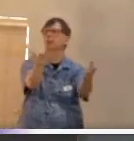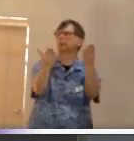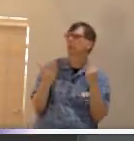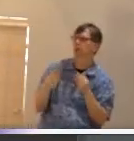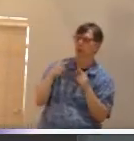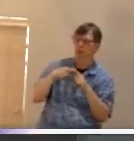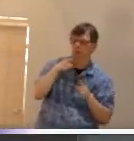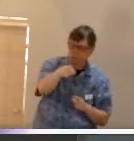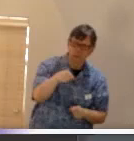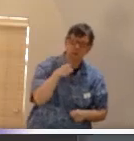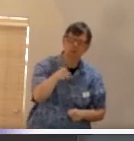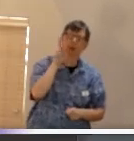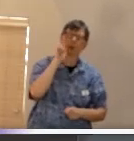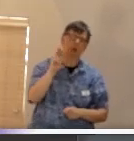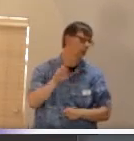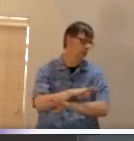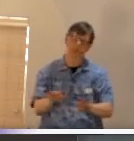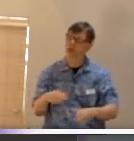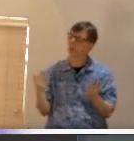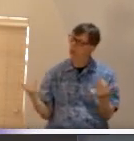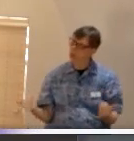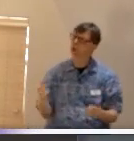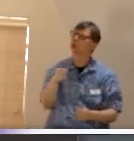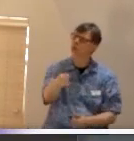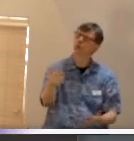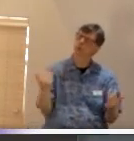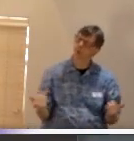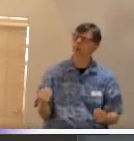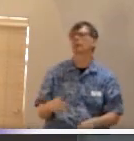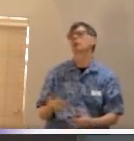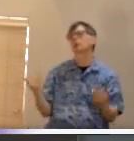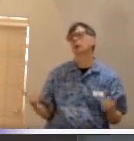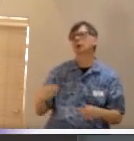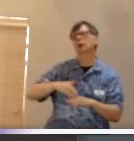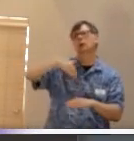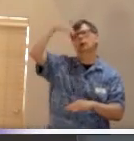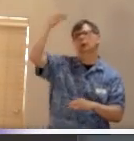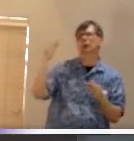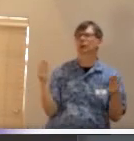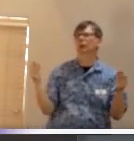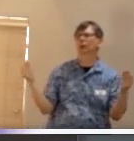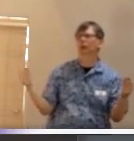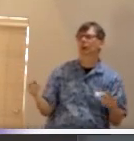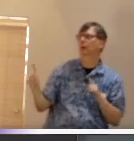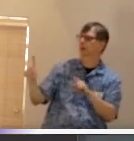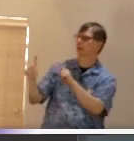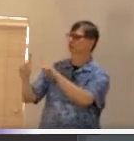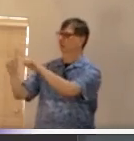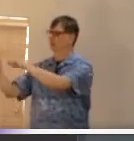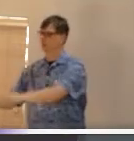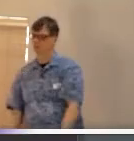you who you are, not what you want. So if you want more wealth, then you have to vibrate at